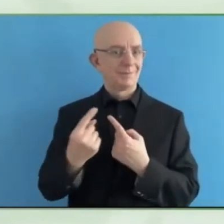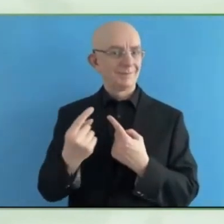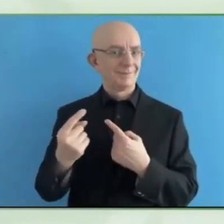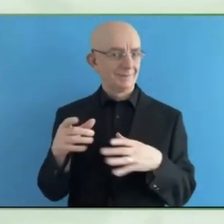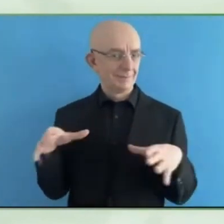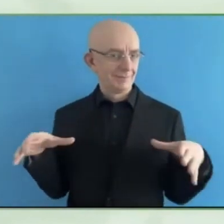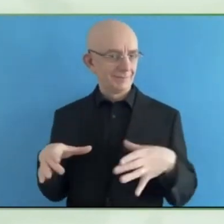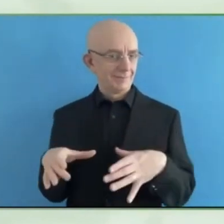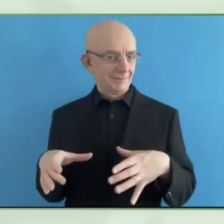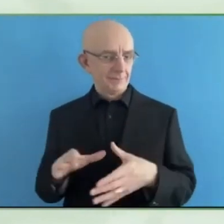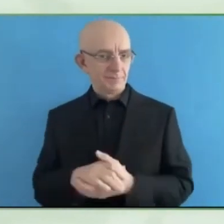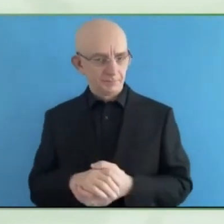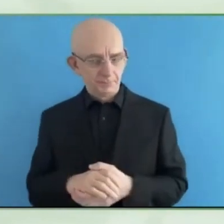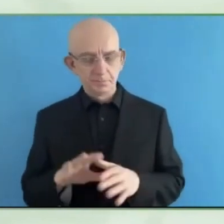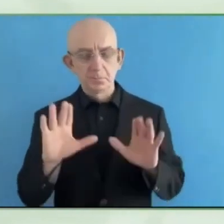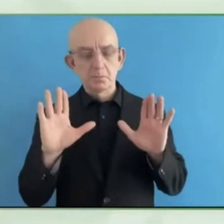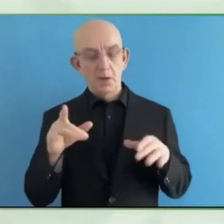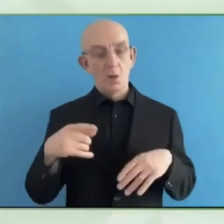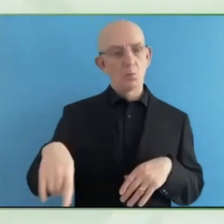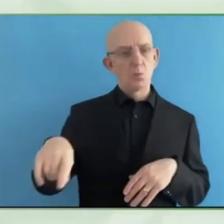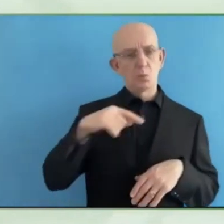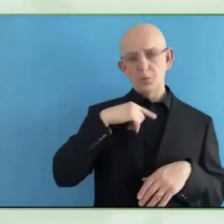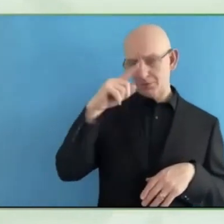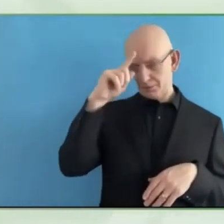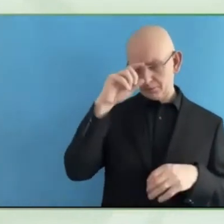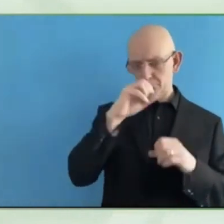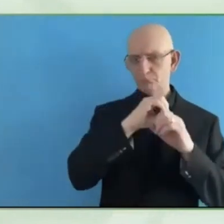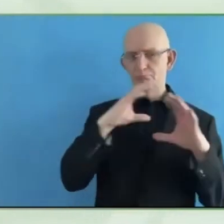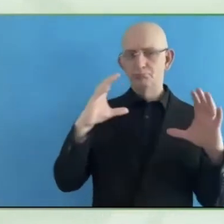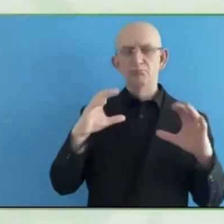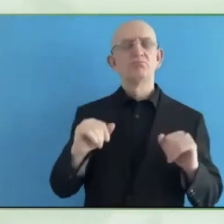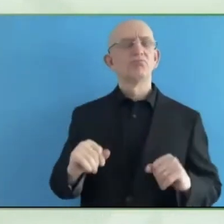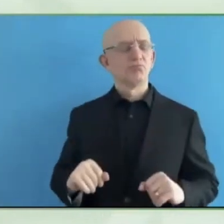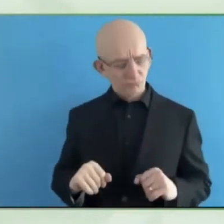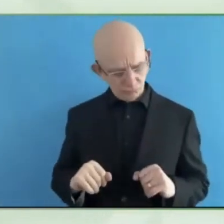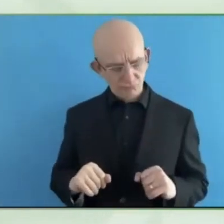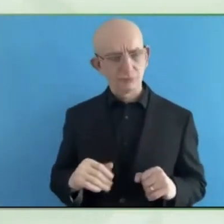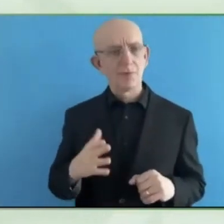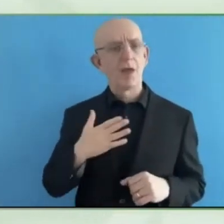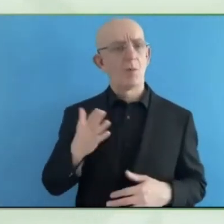as such can be changed tomorrow, but people will stay.